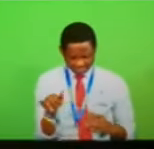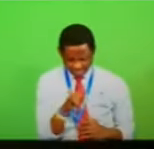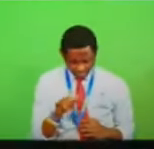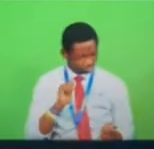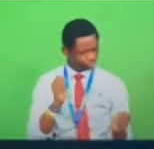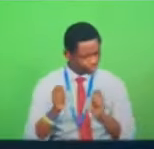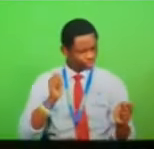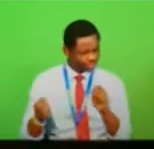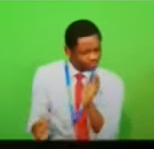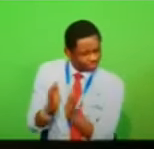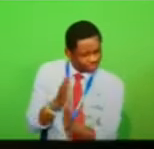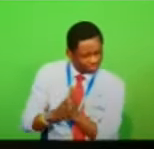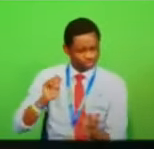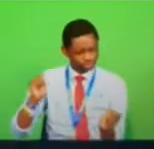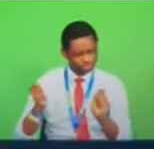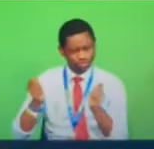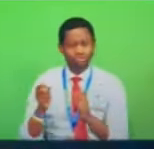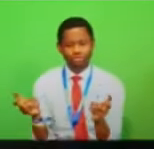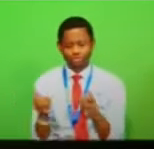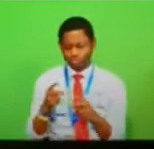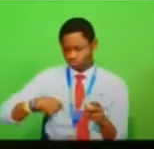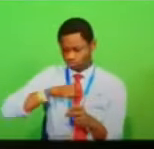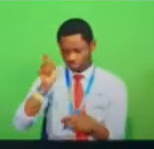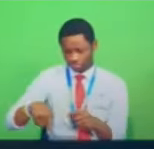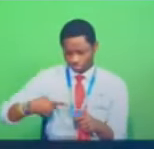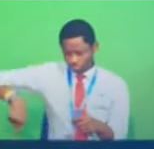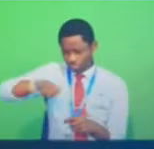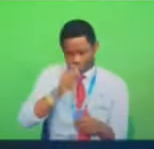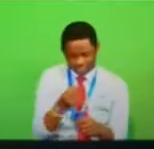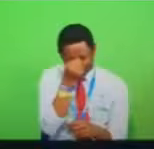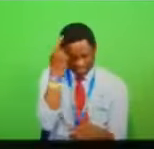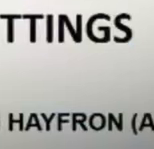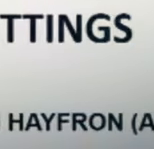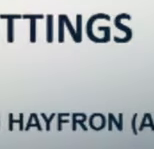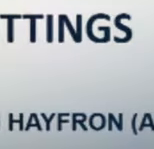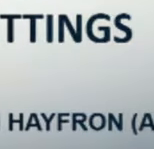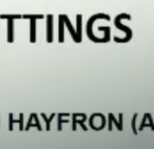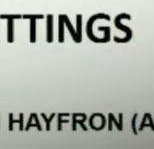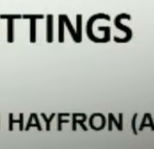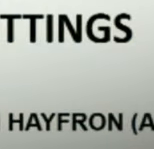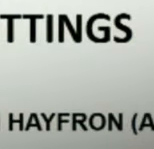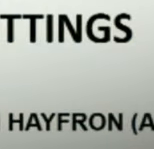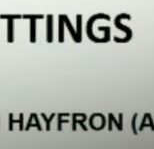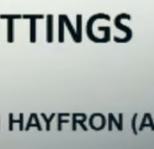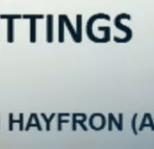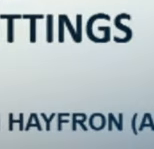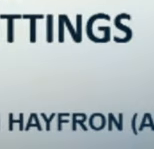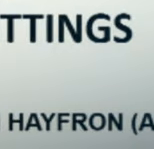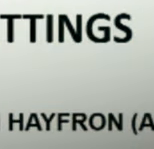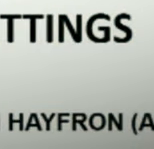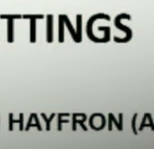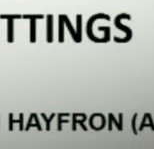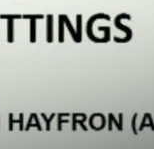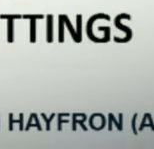change. And so we have to understand what is going on. And everything we've been told in this conference is that God